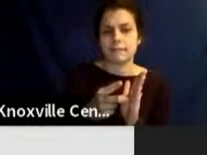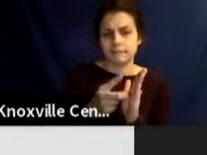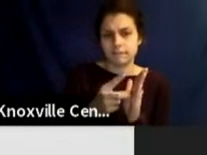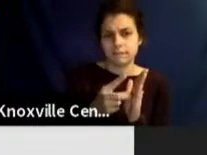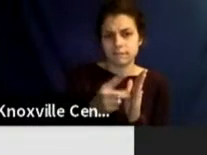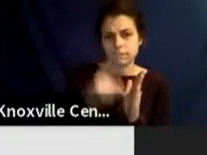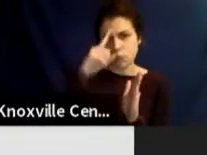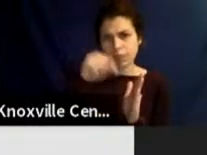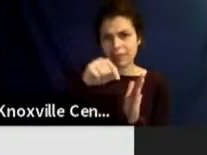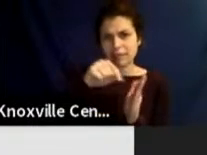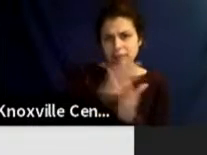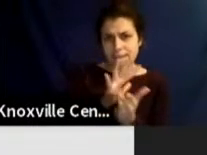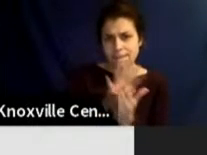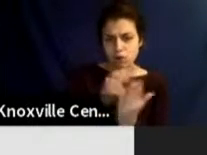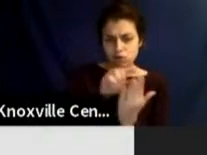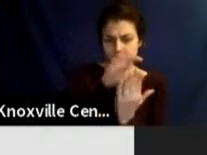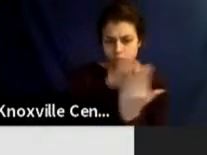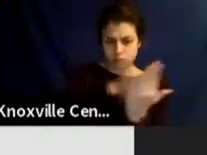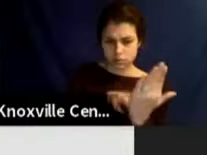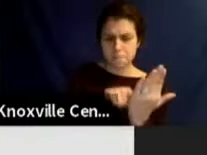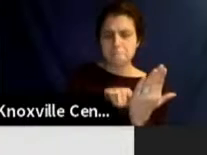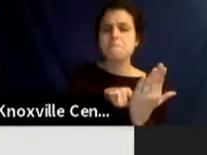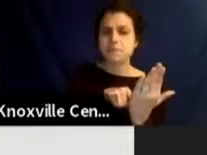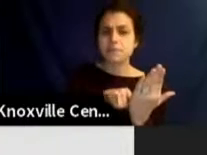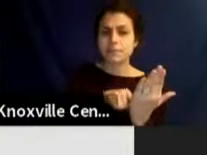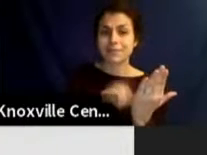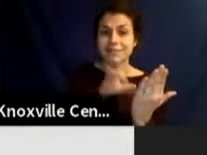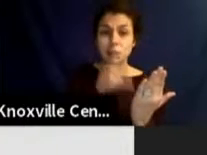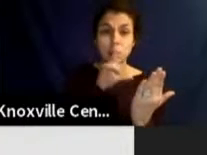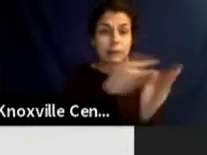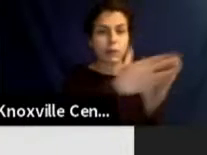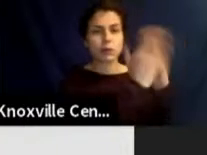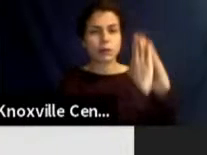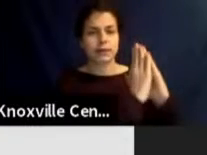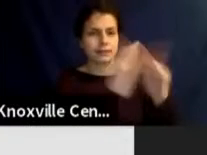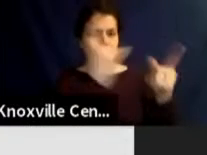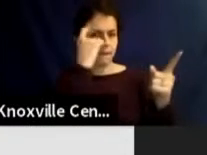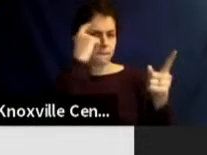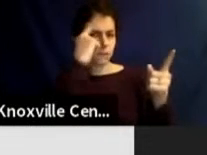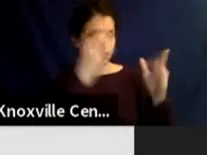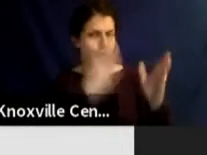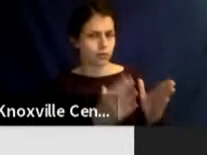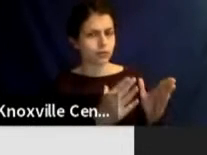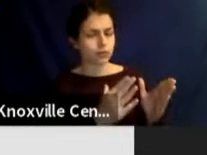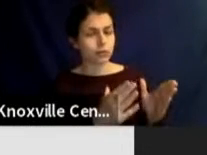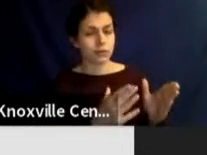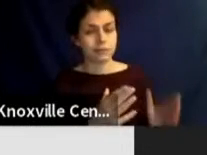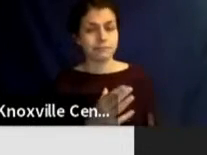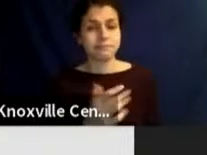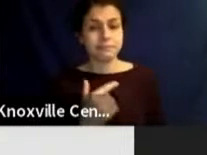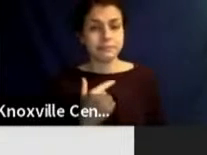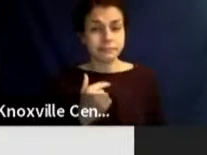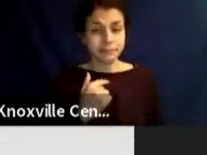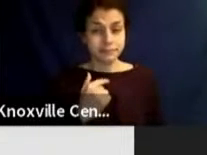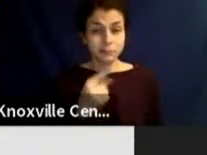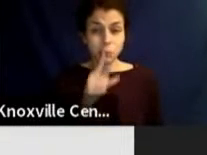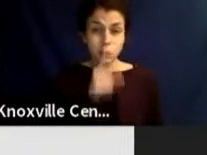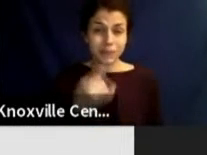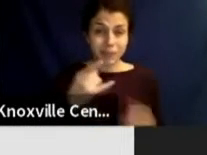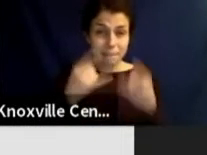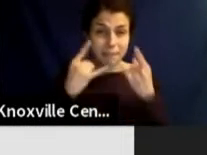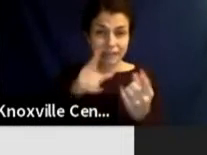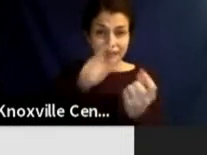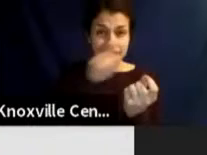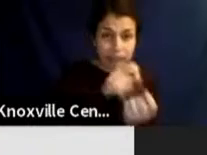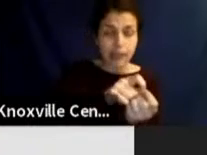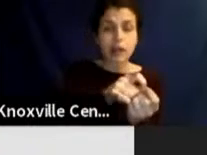is, as it's written, a request to the governor. And so I'm not sure the details on the mask